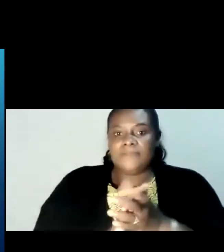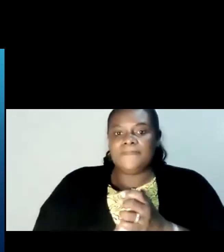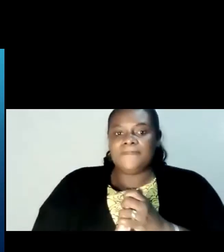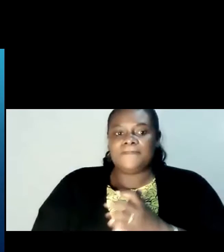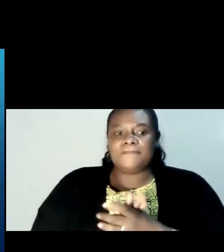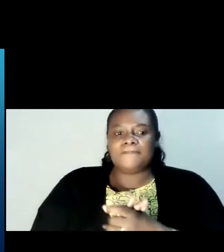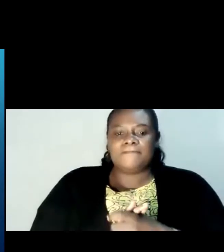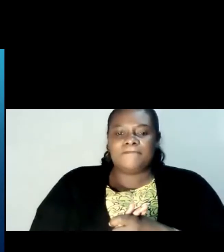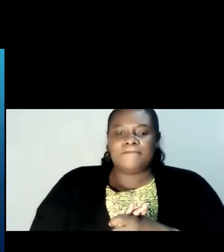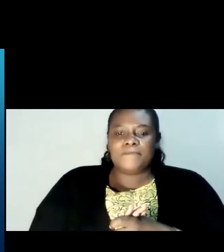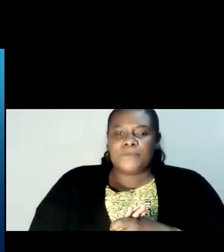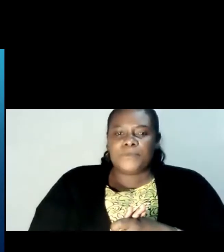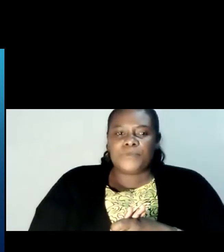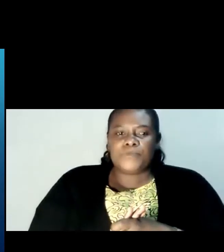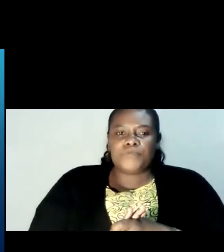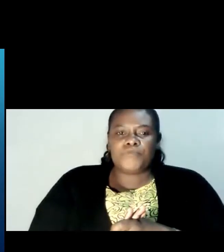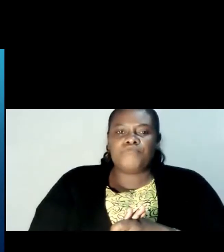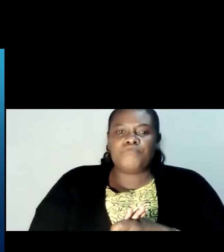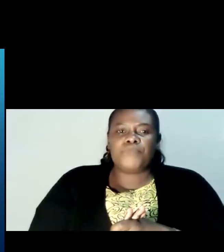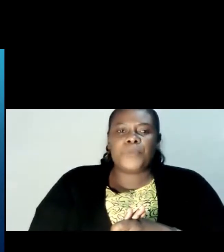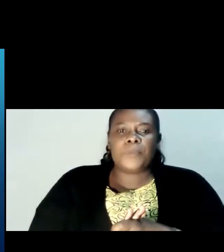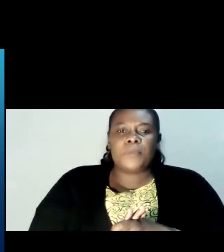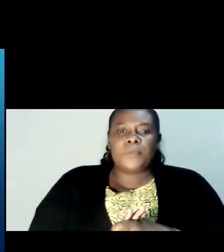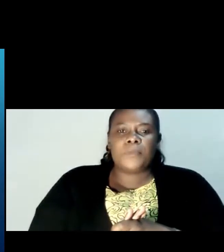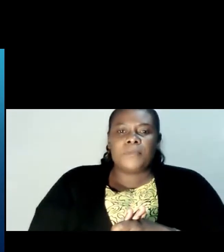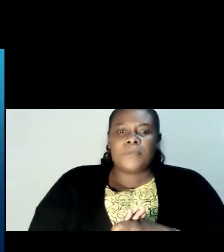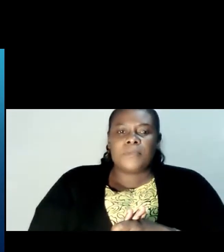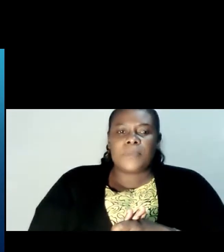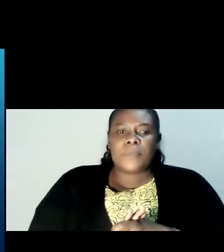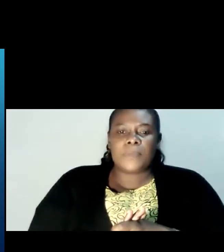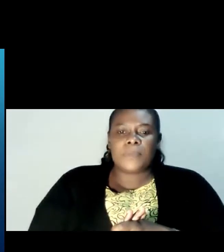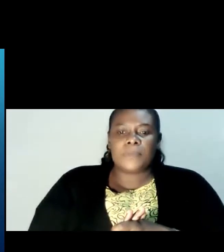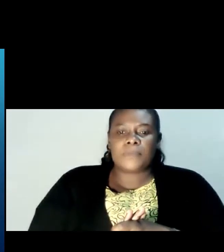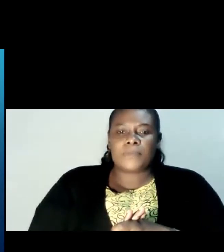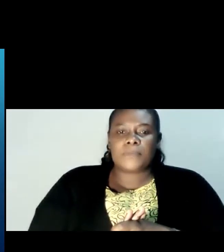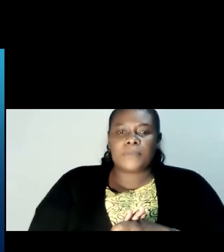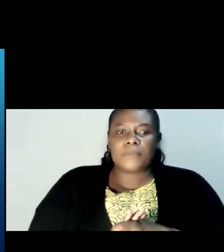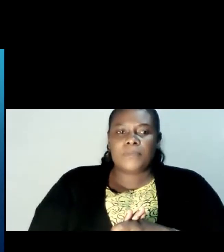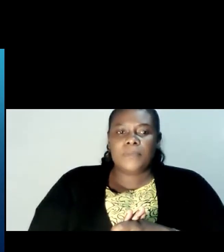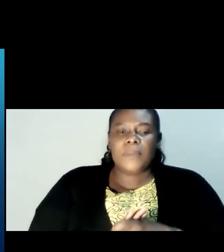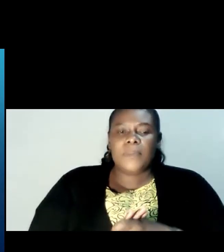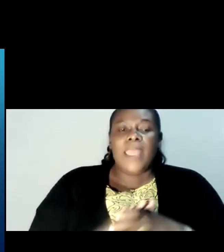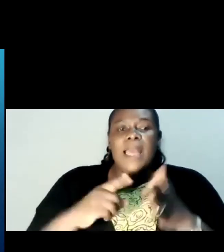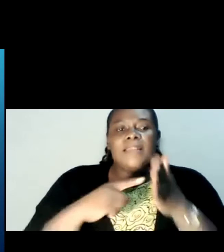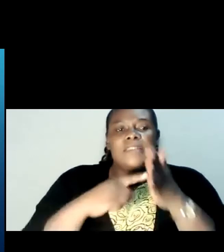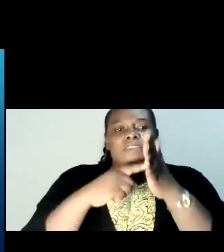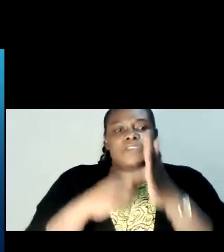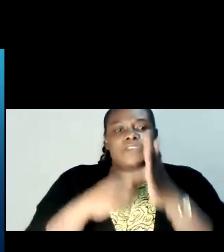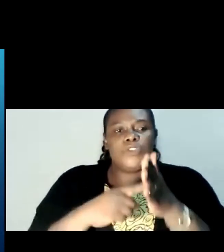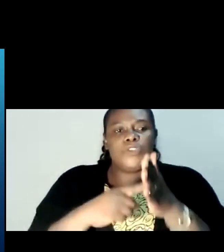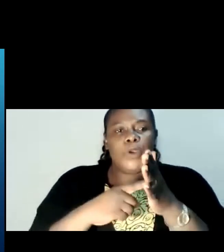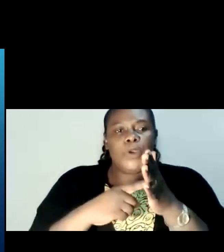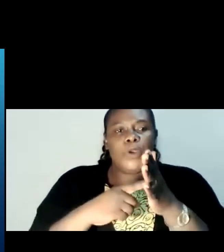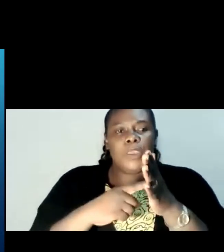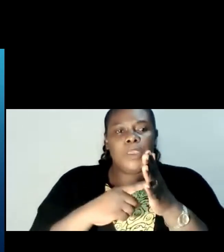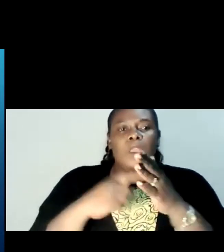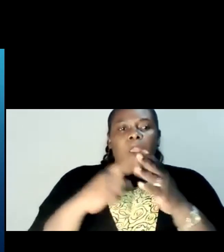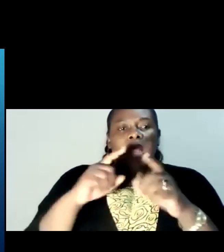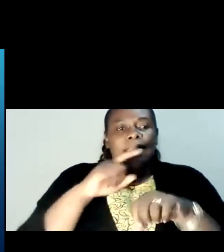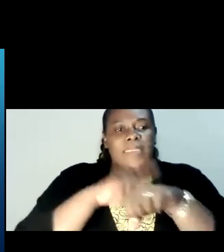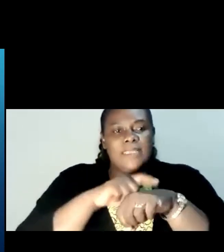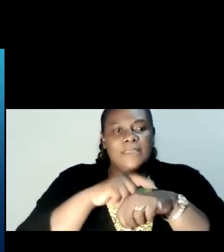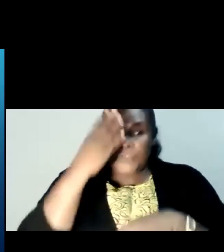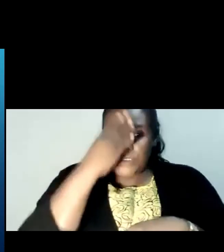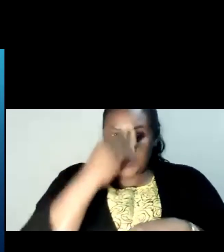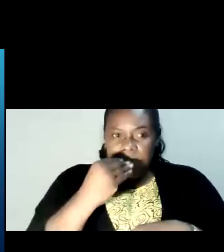This is just a chart showing the recommended sleep times based on